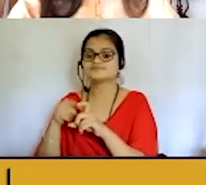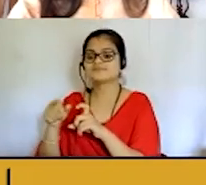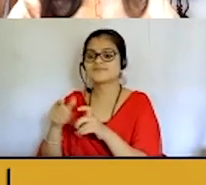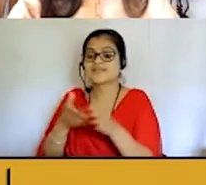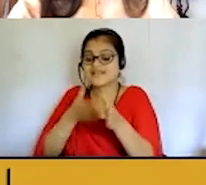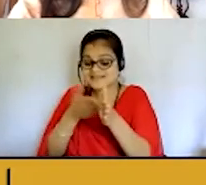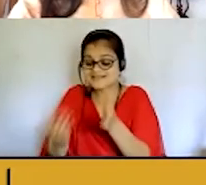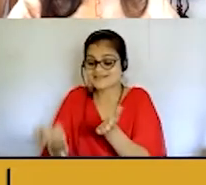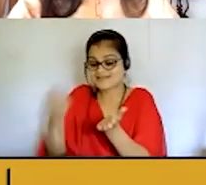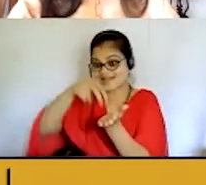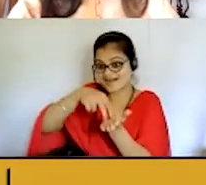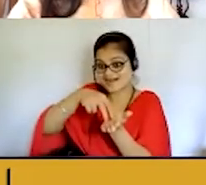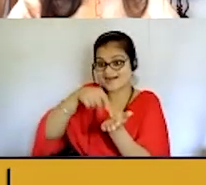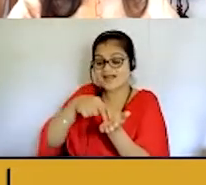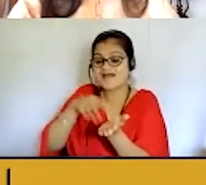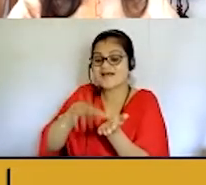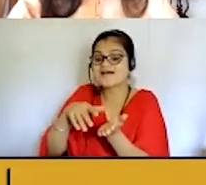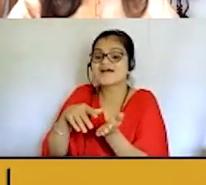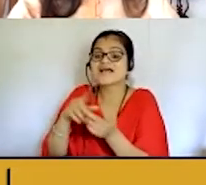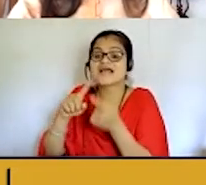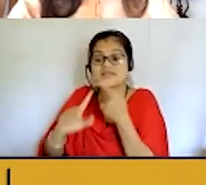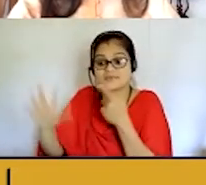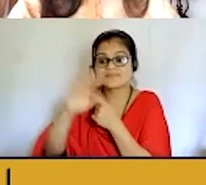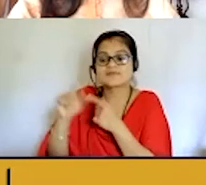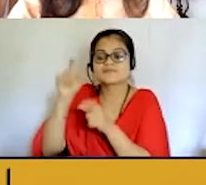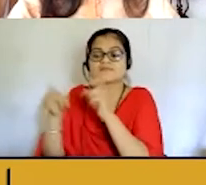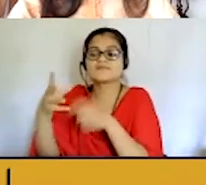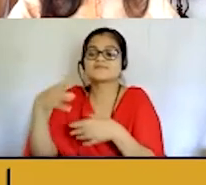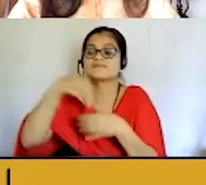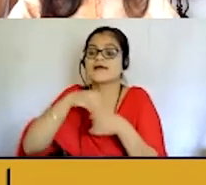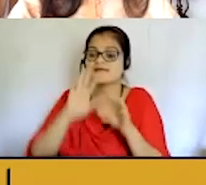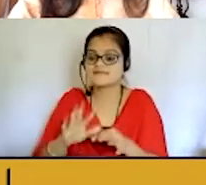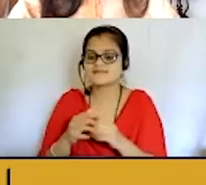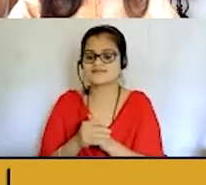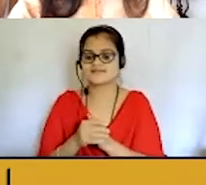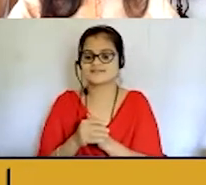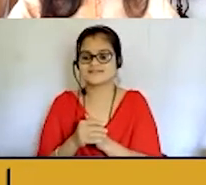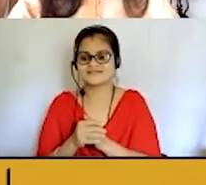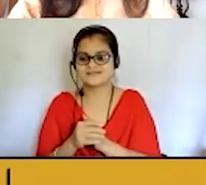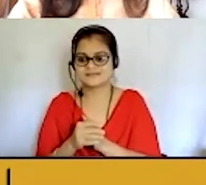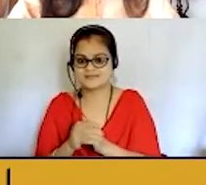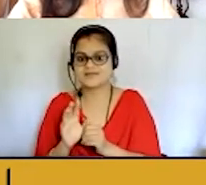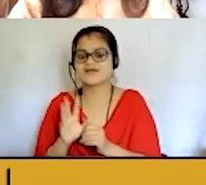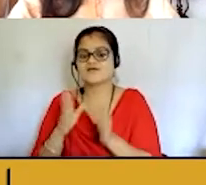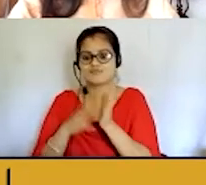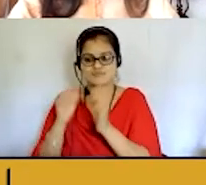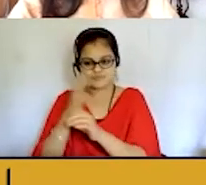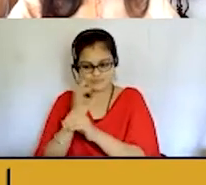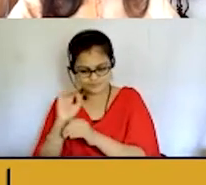railway carriage. And all of this, of course, we weaved in our mogo into